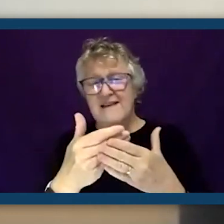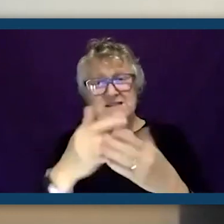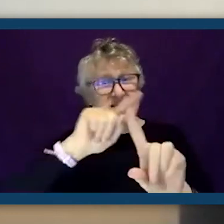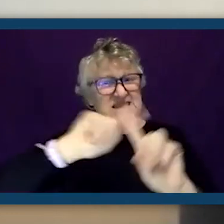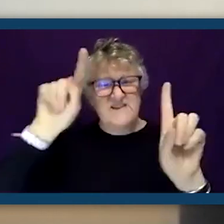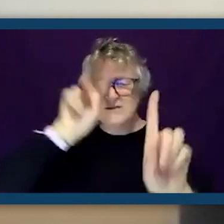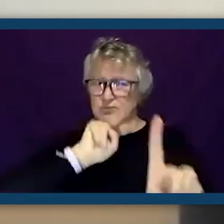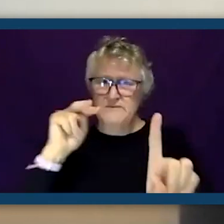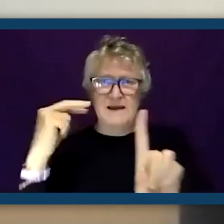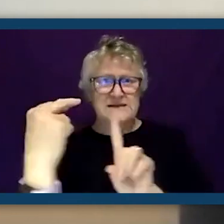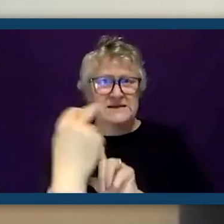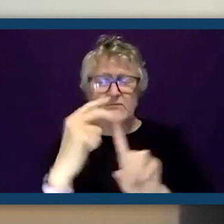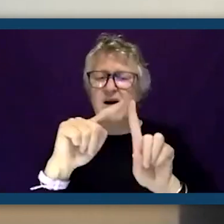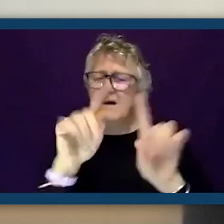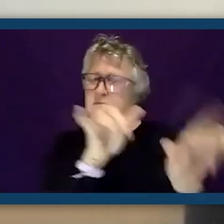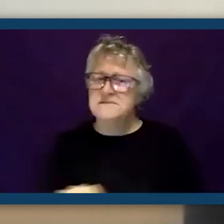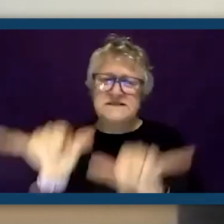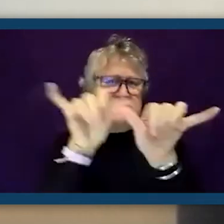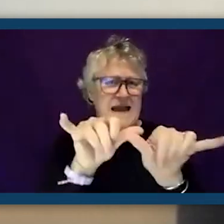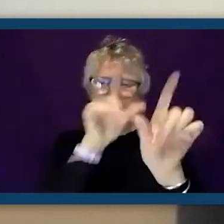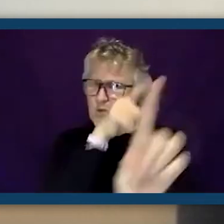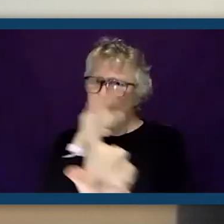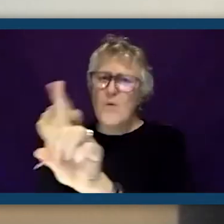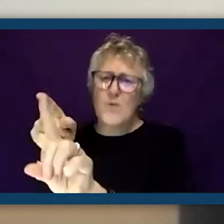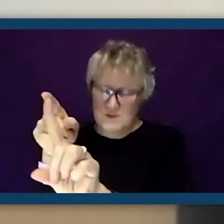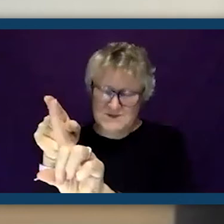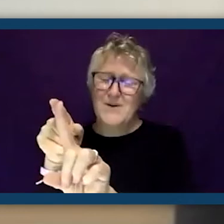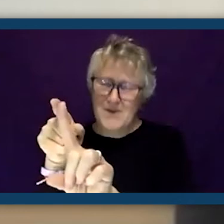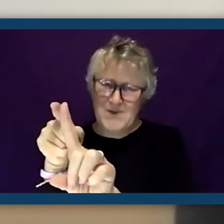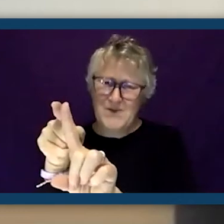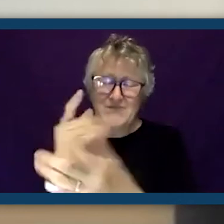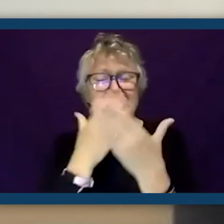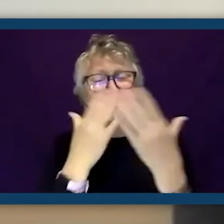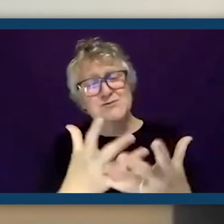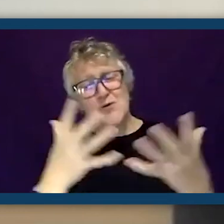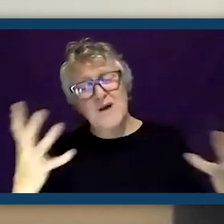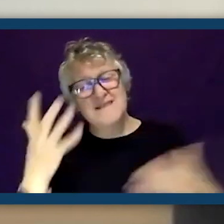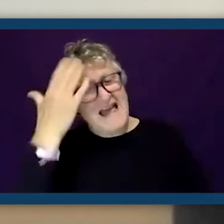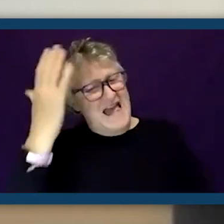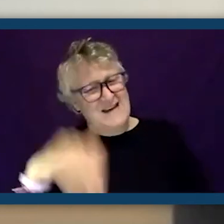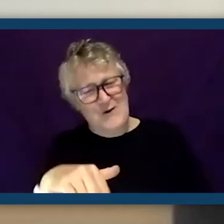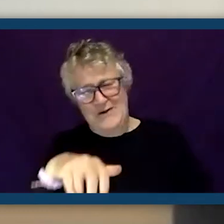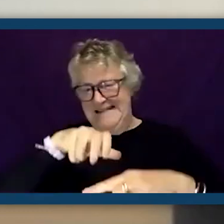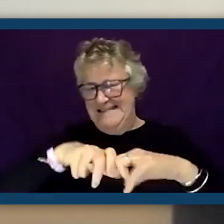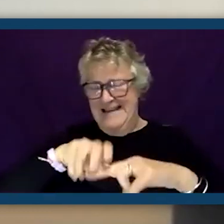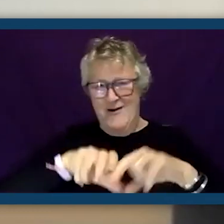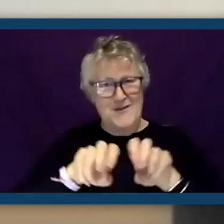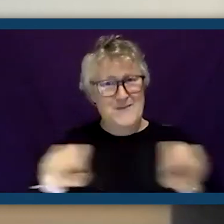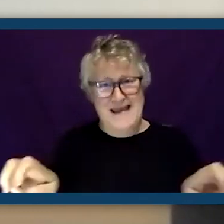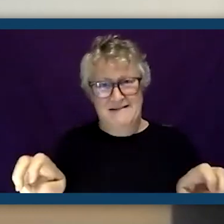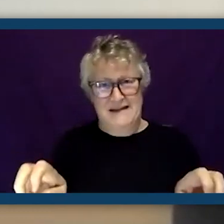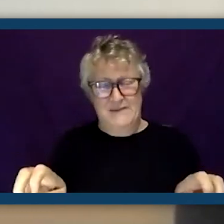and goals in mind. So thank you guys so much. I know sitting on a panel can be daunting, and talking